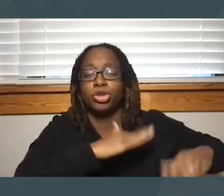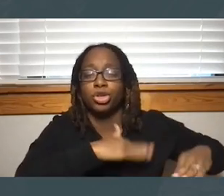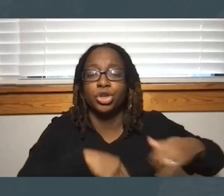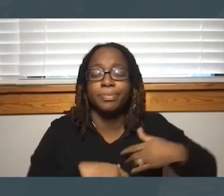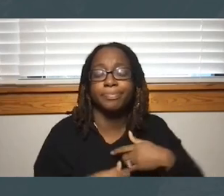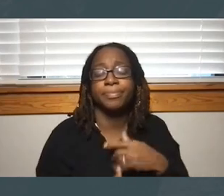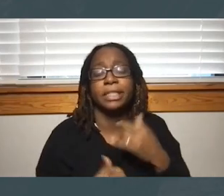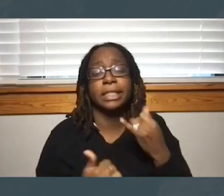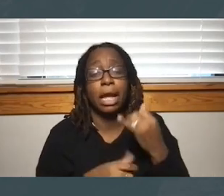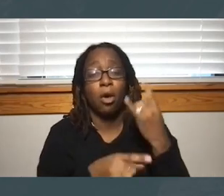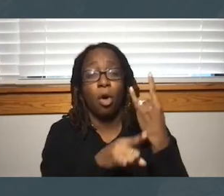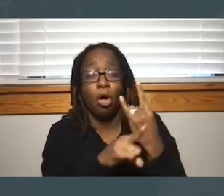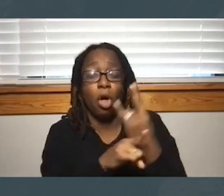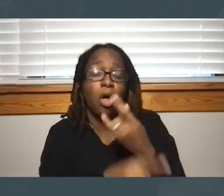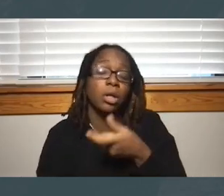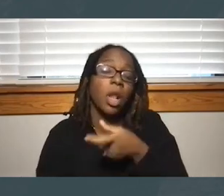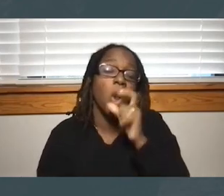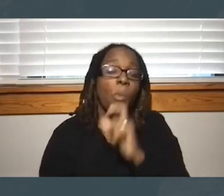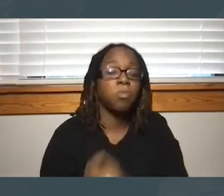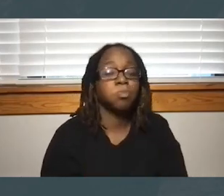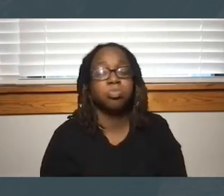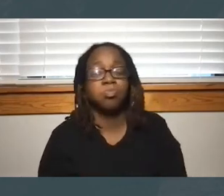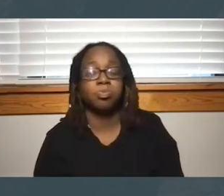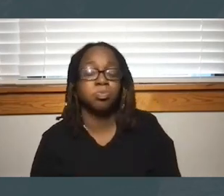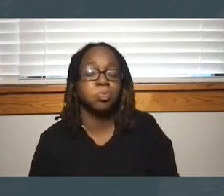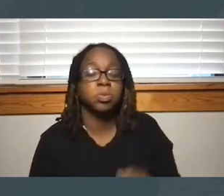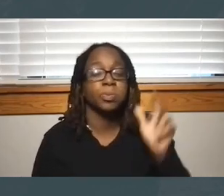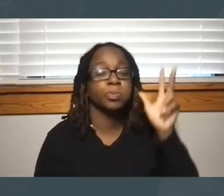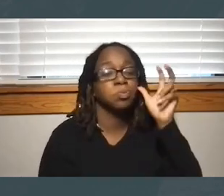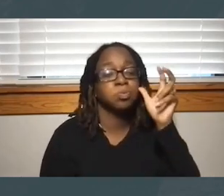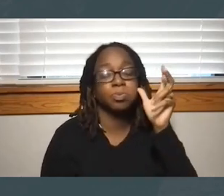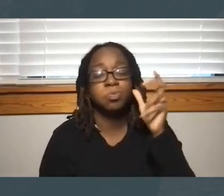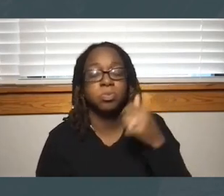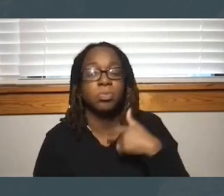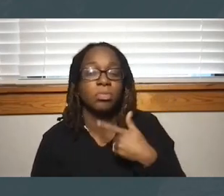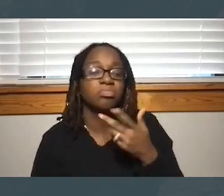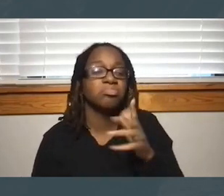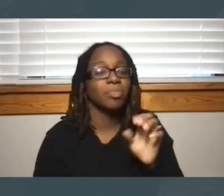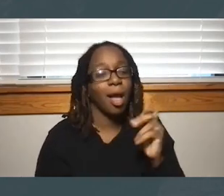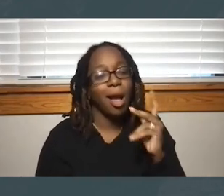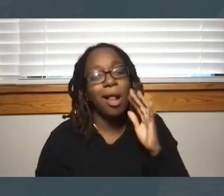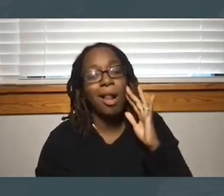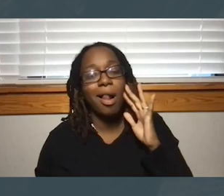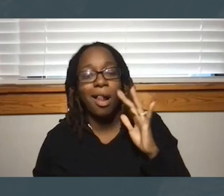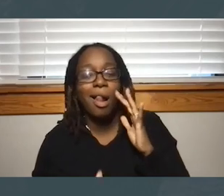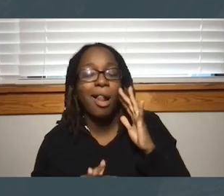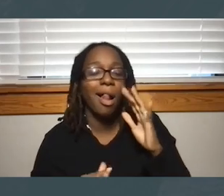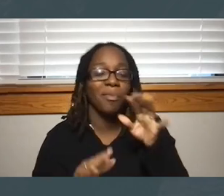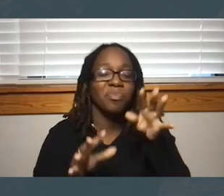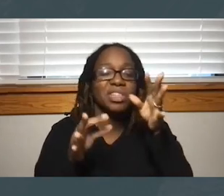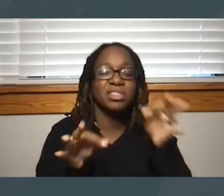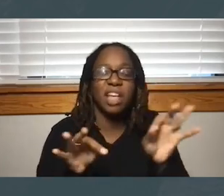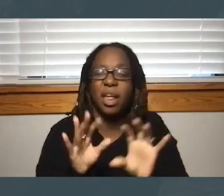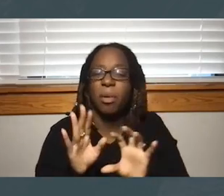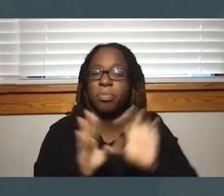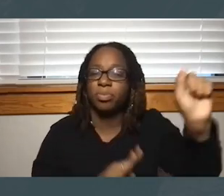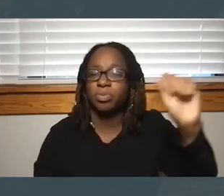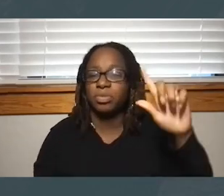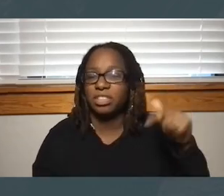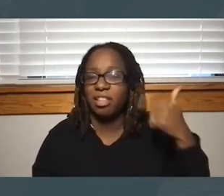really worried. He telegraphs back to London, you know, the natives are gonna go crazy and cut all our throats, send some warships,